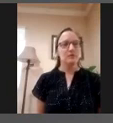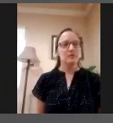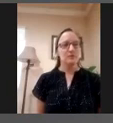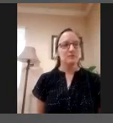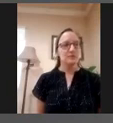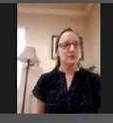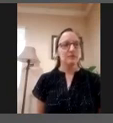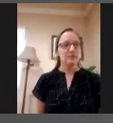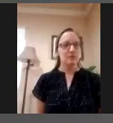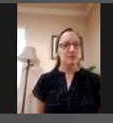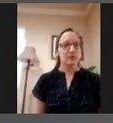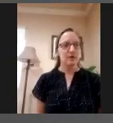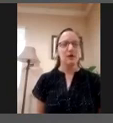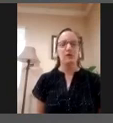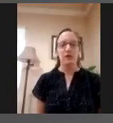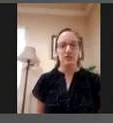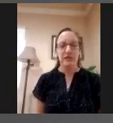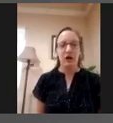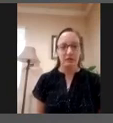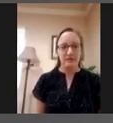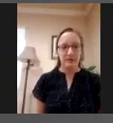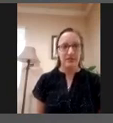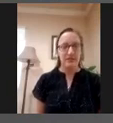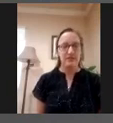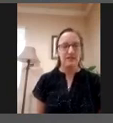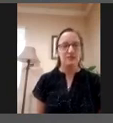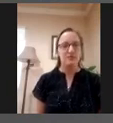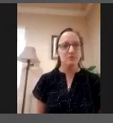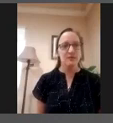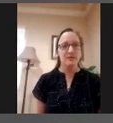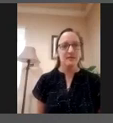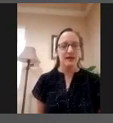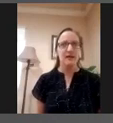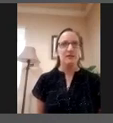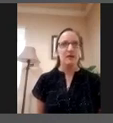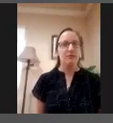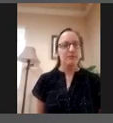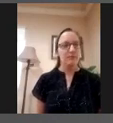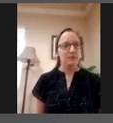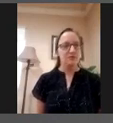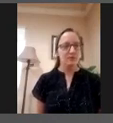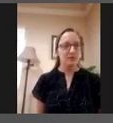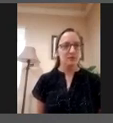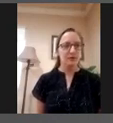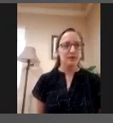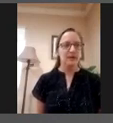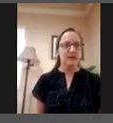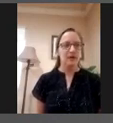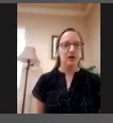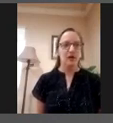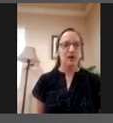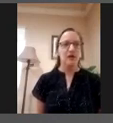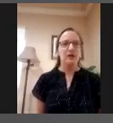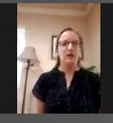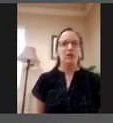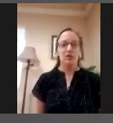the first type of authority are congressionally authorized projects, and those are the ones that probably people are most familiar with. They